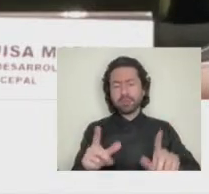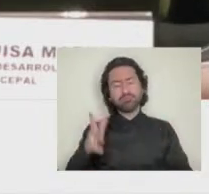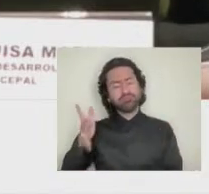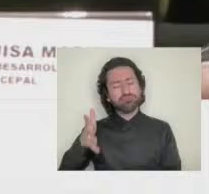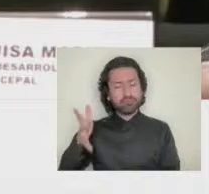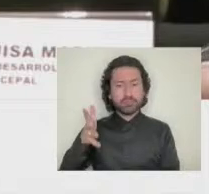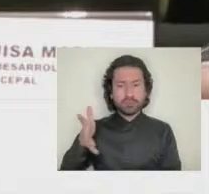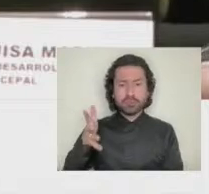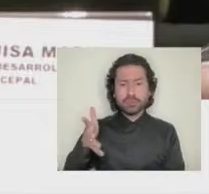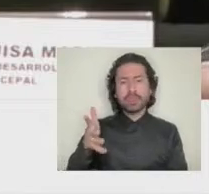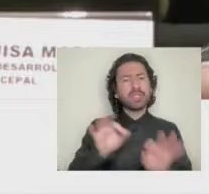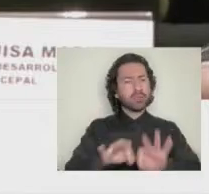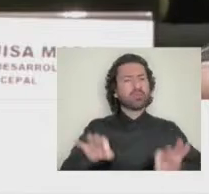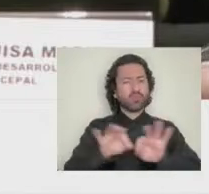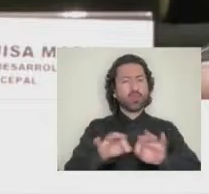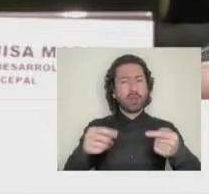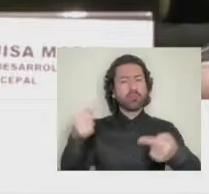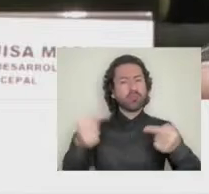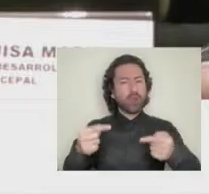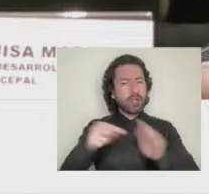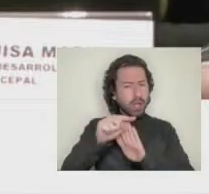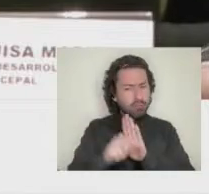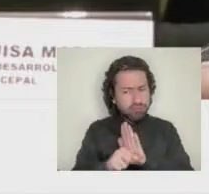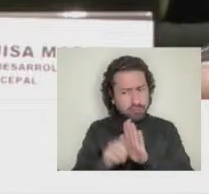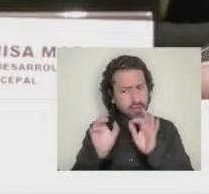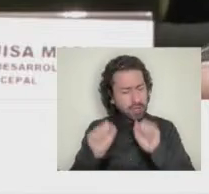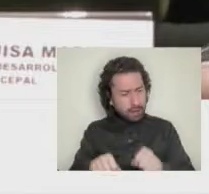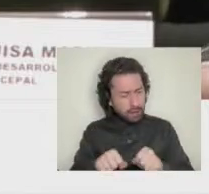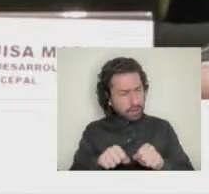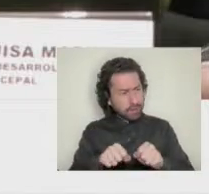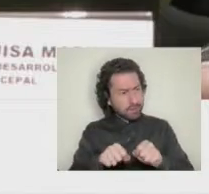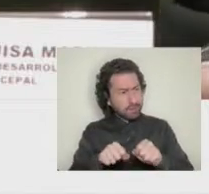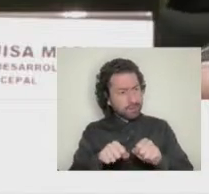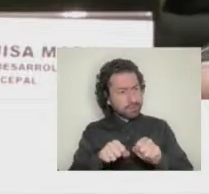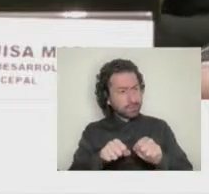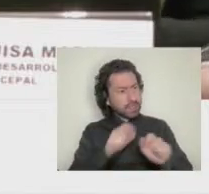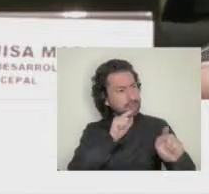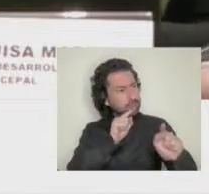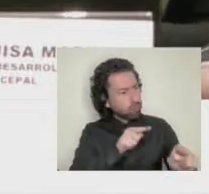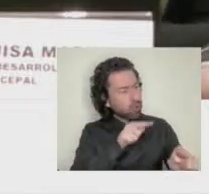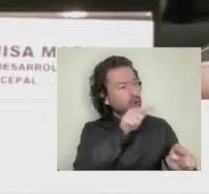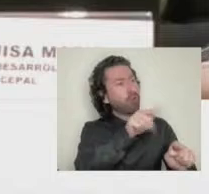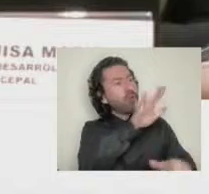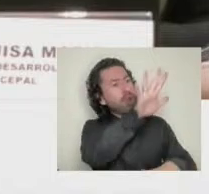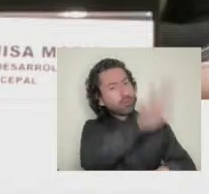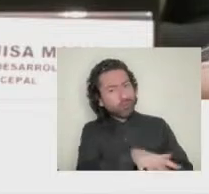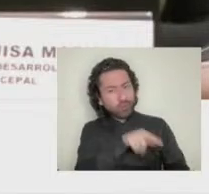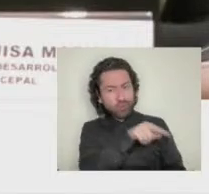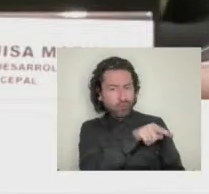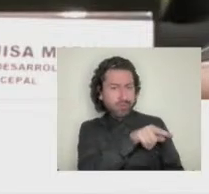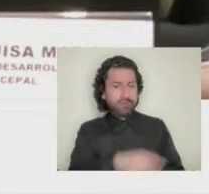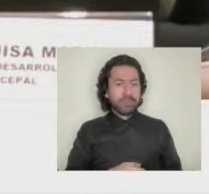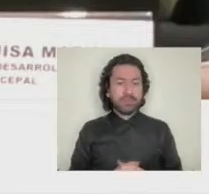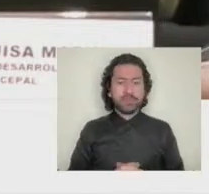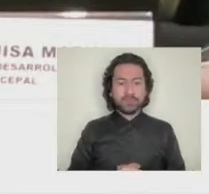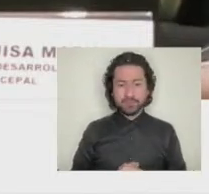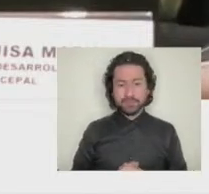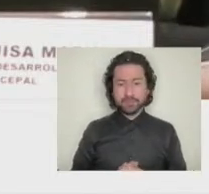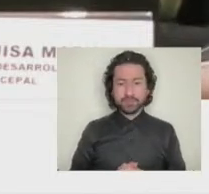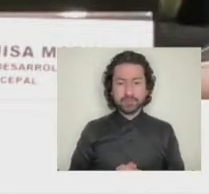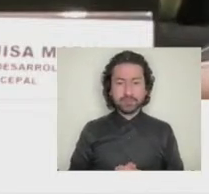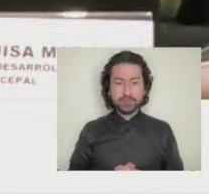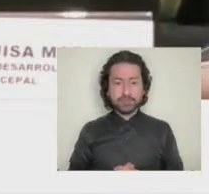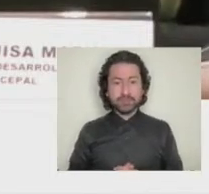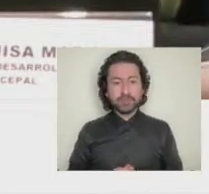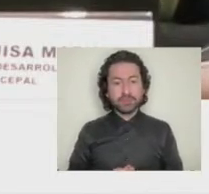aim to emphasize the importance of moving towards comprehensive policies that would allow us to take into consideration the